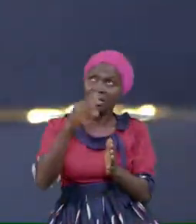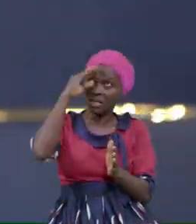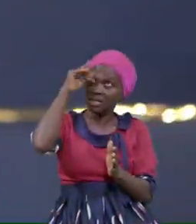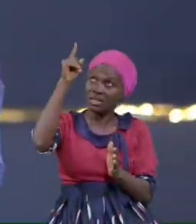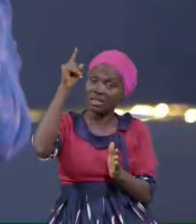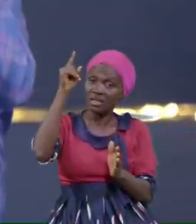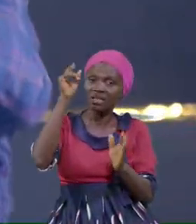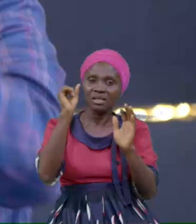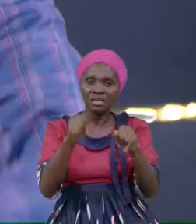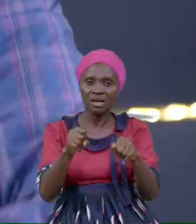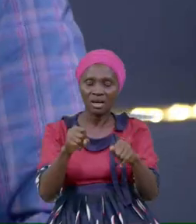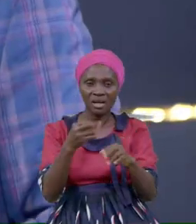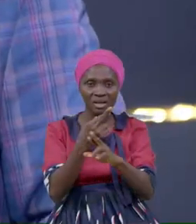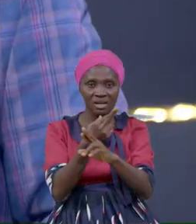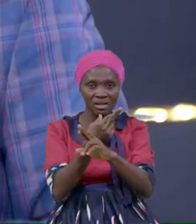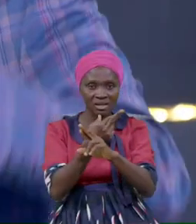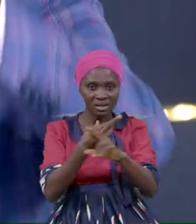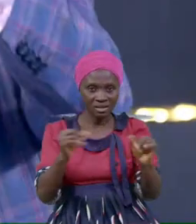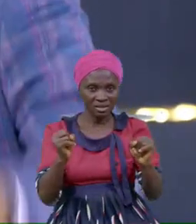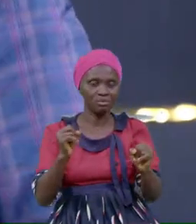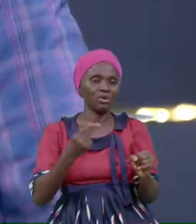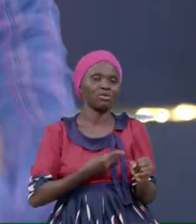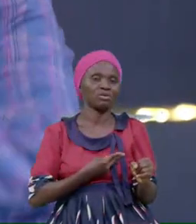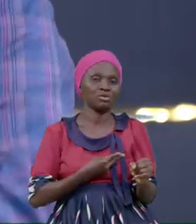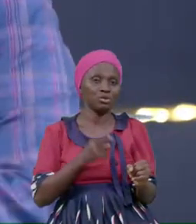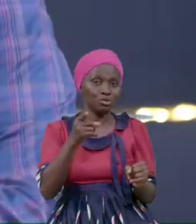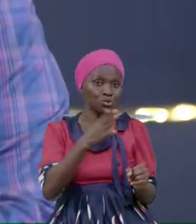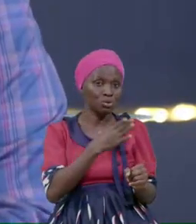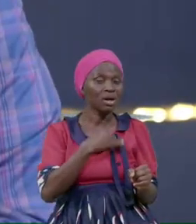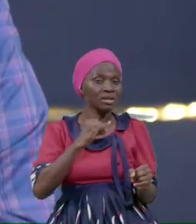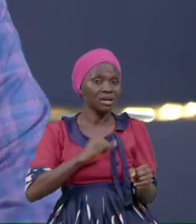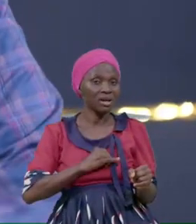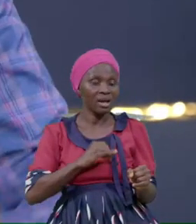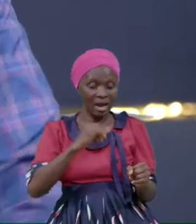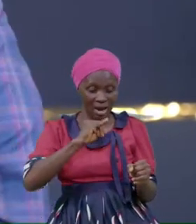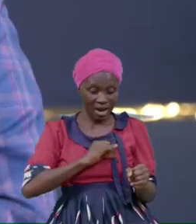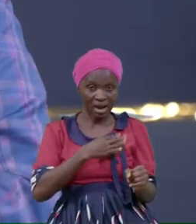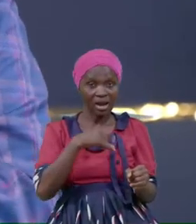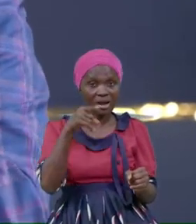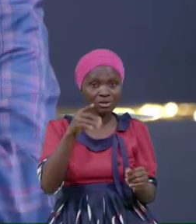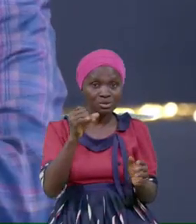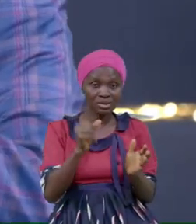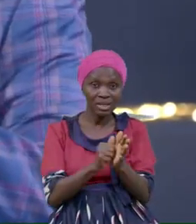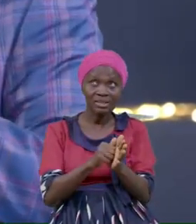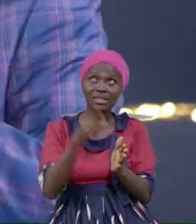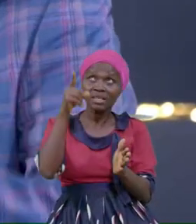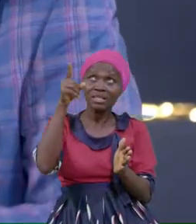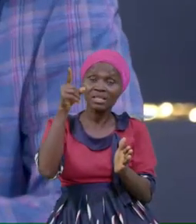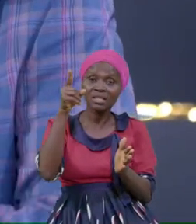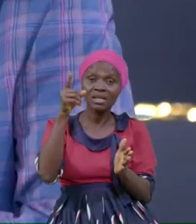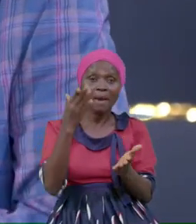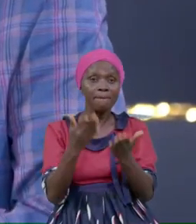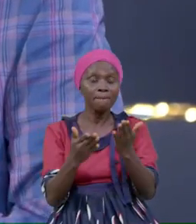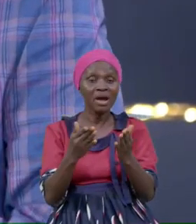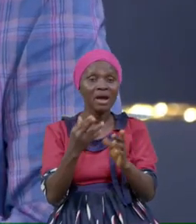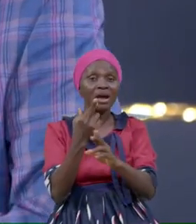redeem us, you and I and you, that he might redeem us from